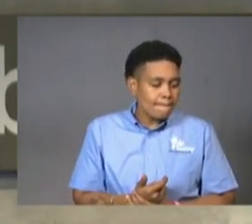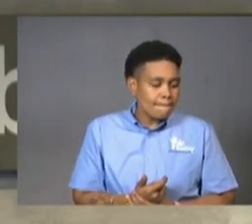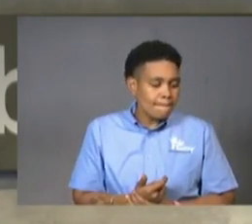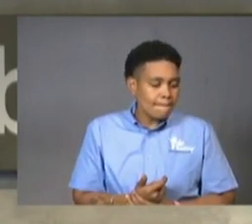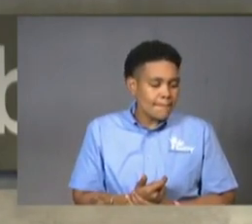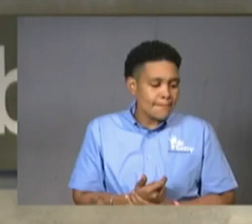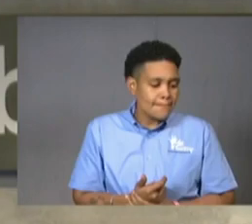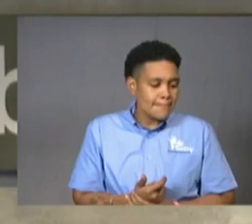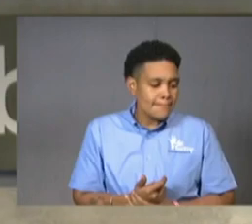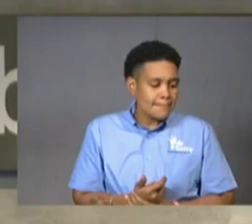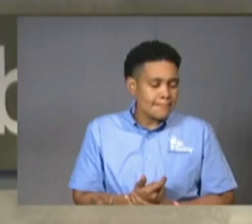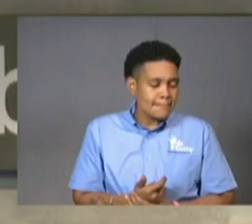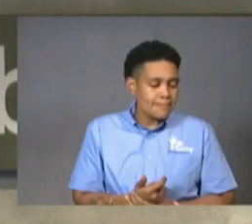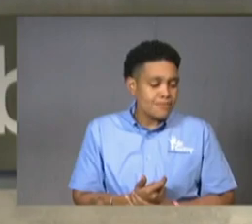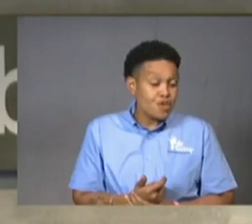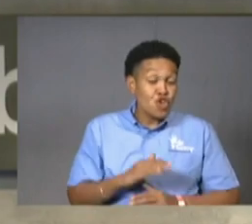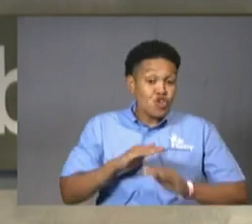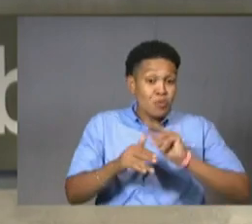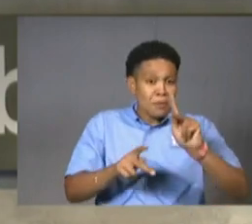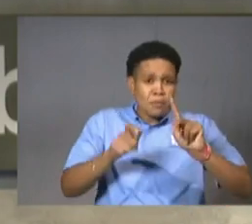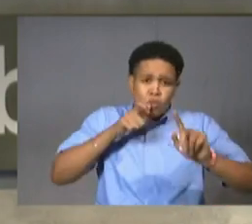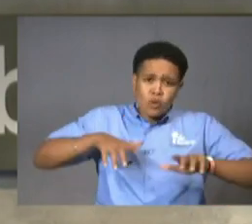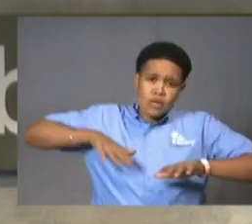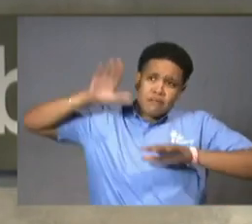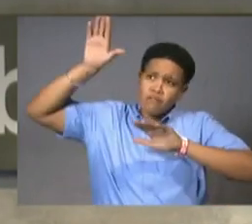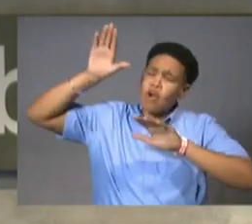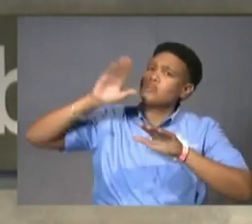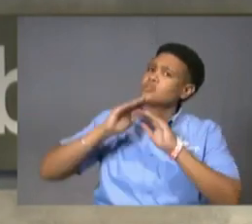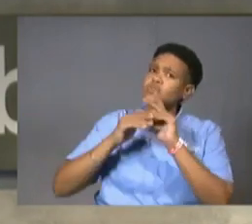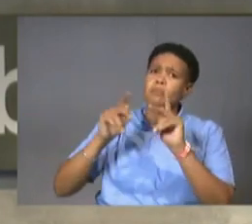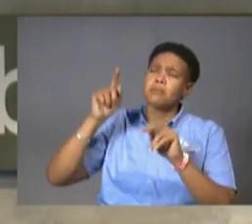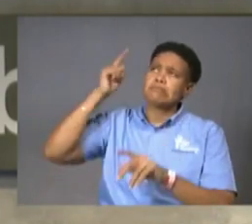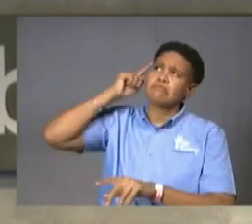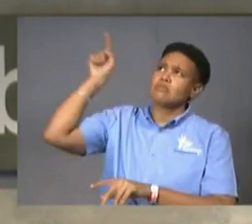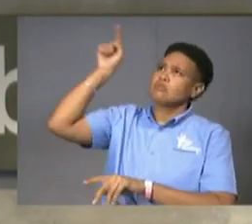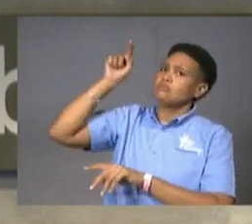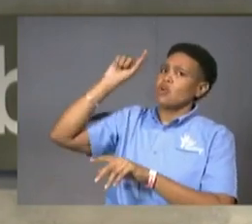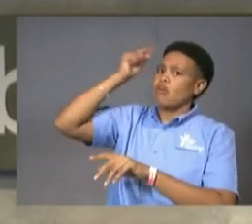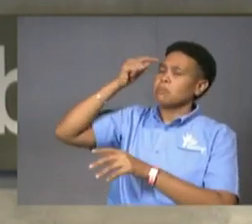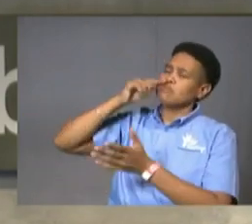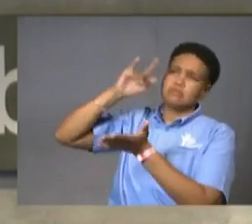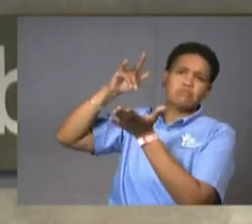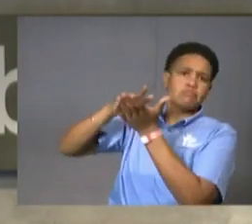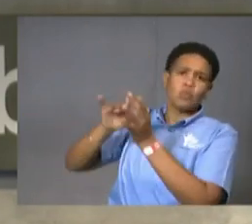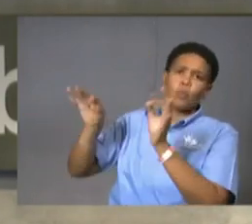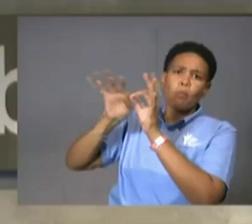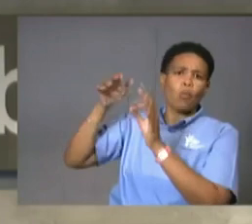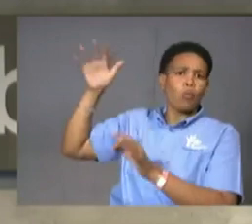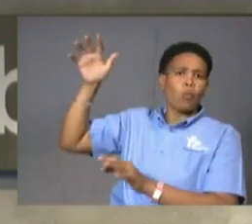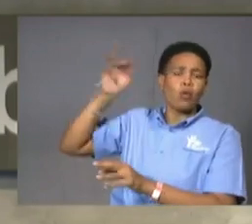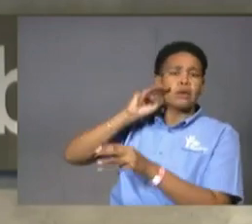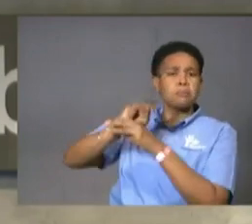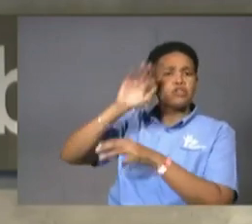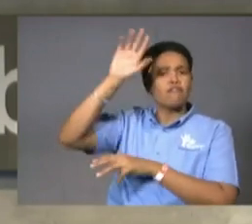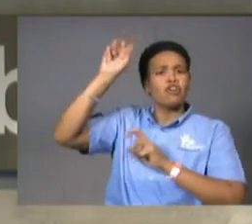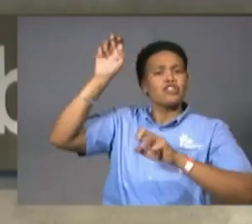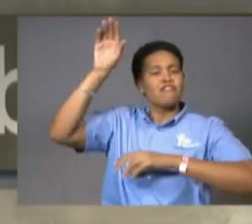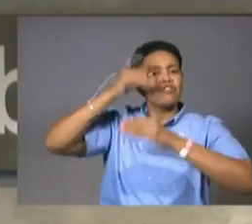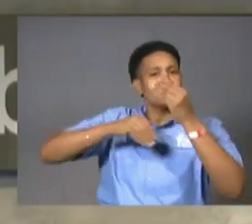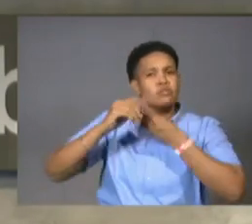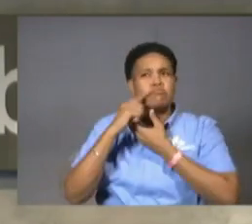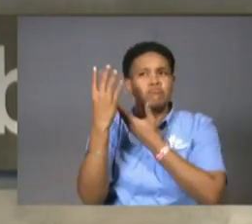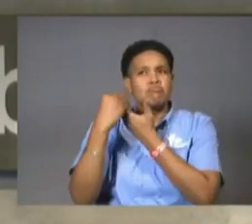of Jamaica, and the Ministry of Foreign Affairs has been quite active in cultivating the diaspora over the last 4 years. We've had